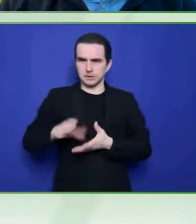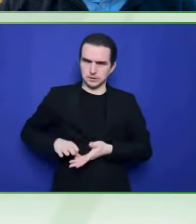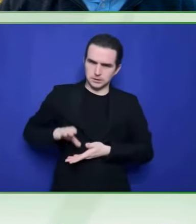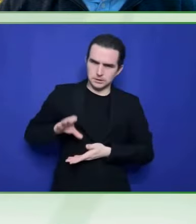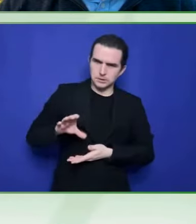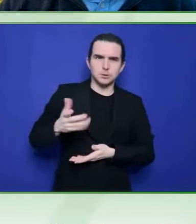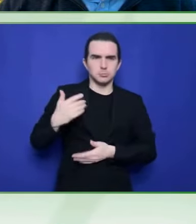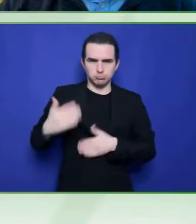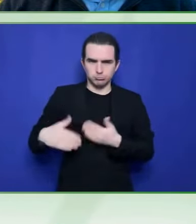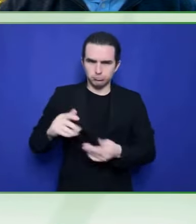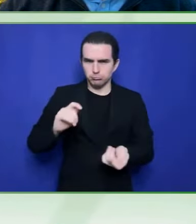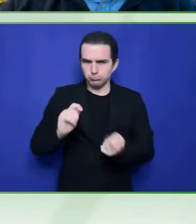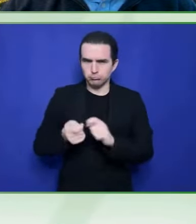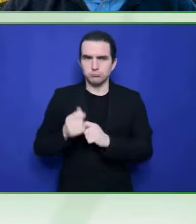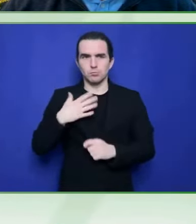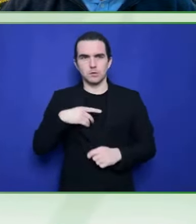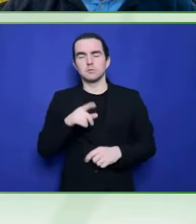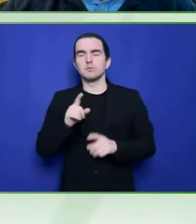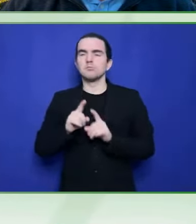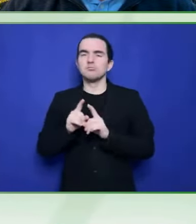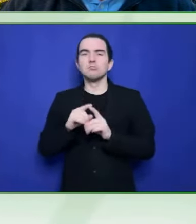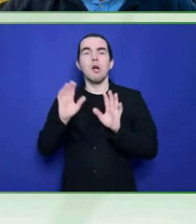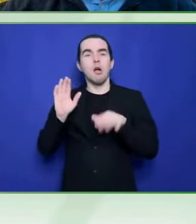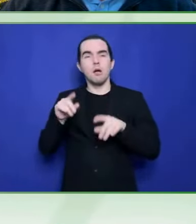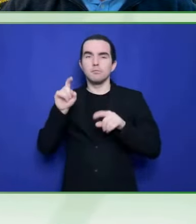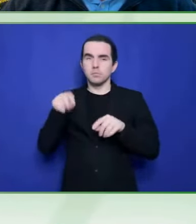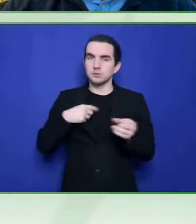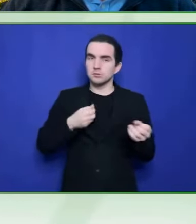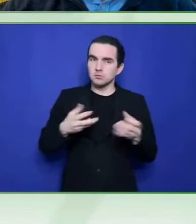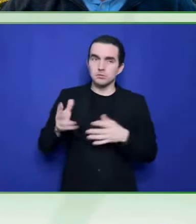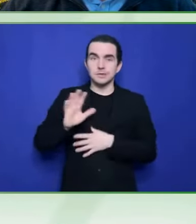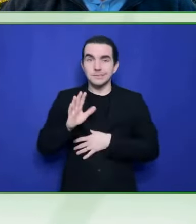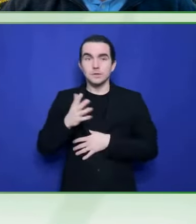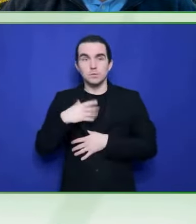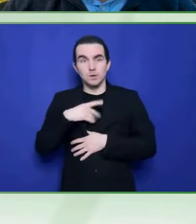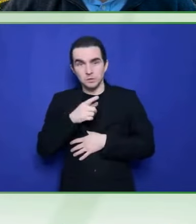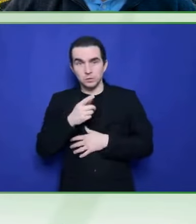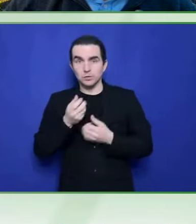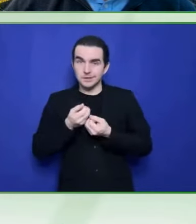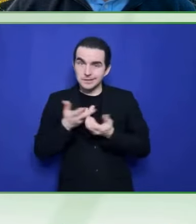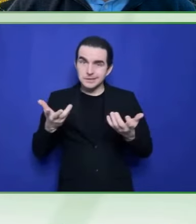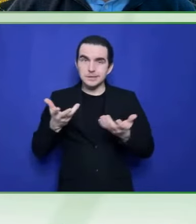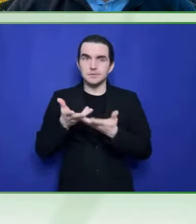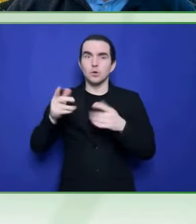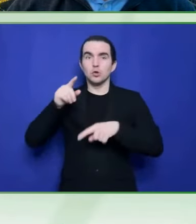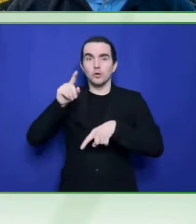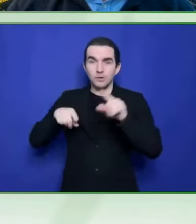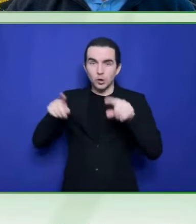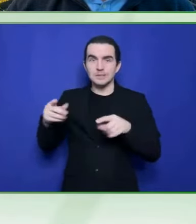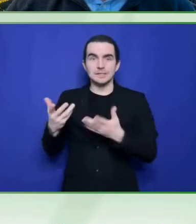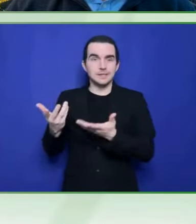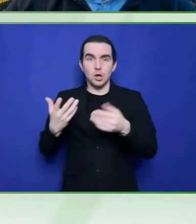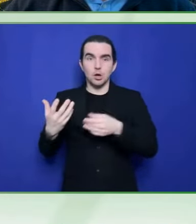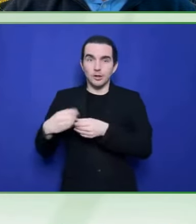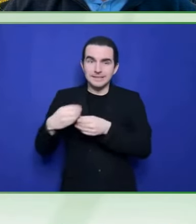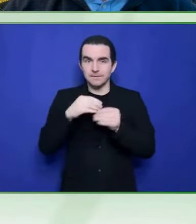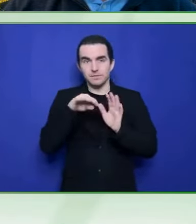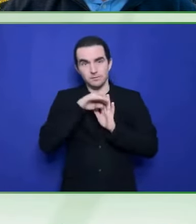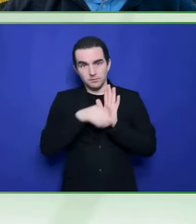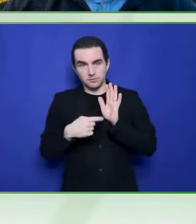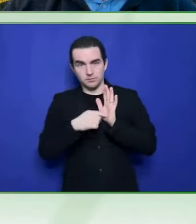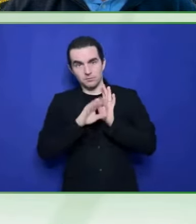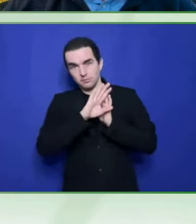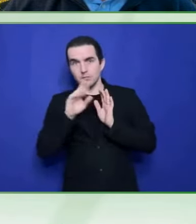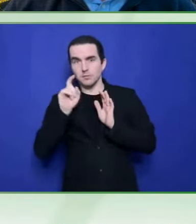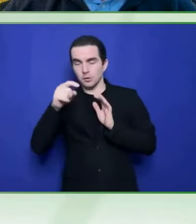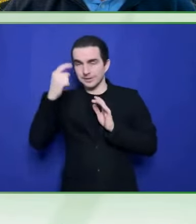clients. This is about job creation for people with disabilities. And for my son, this is music to my ears,